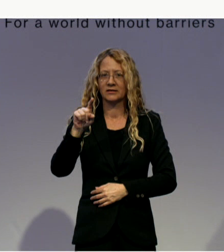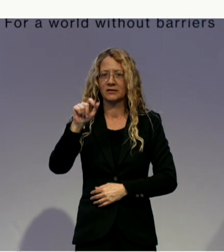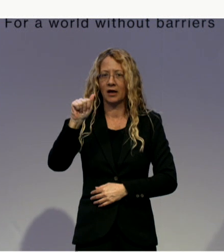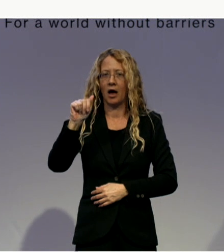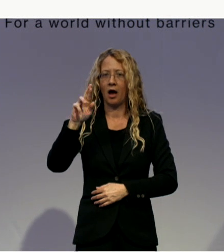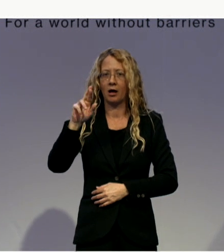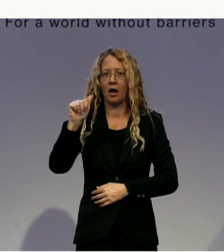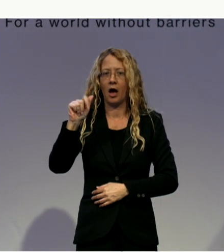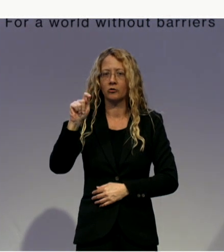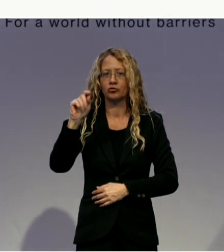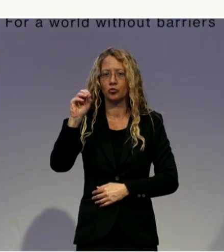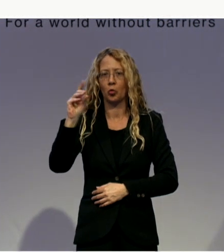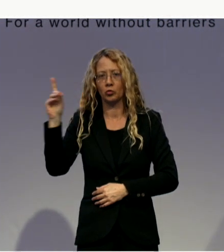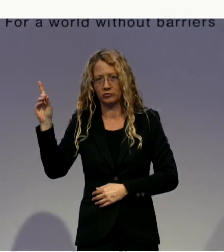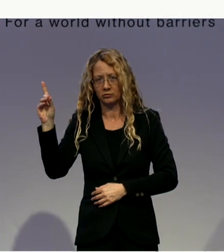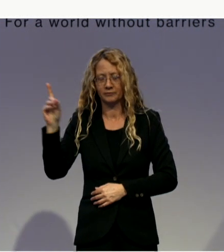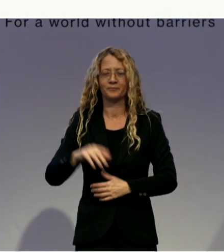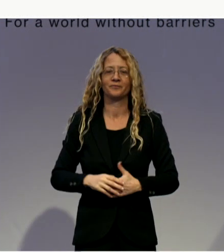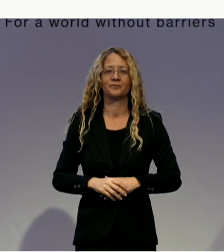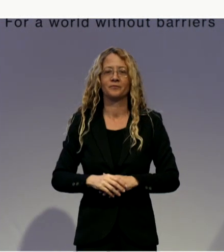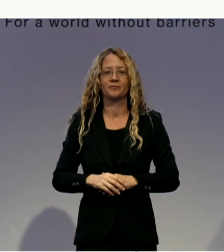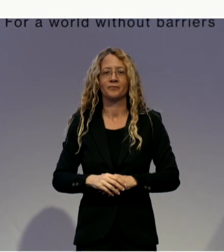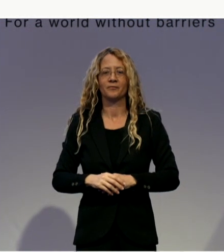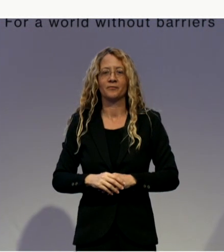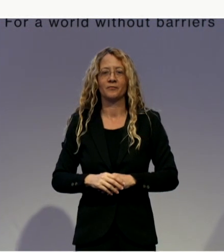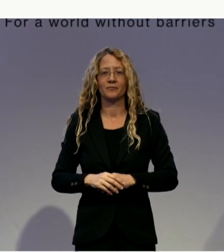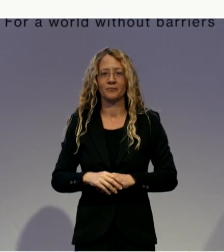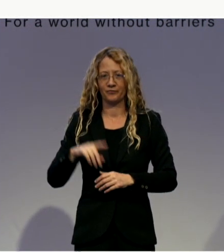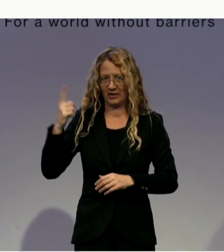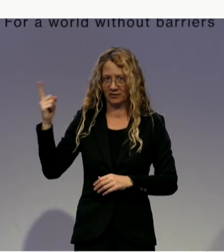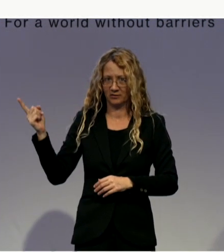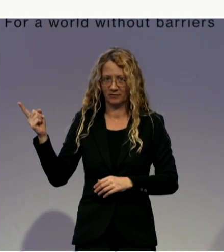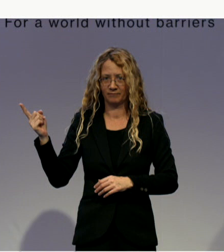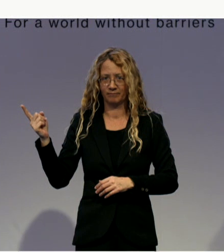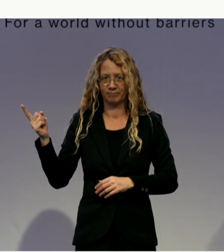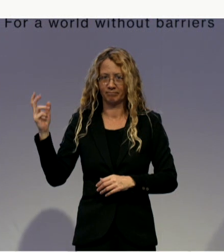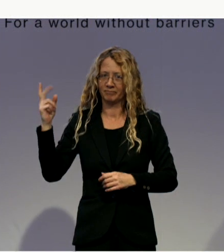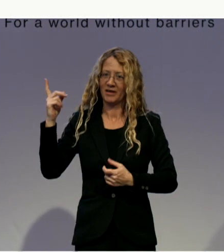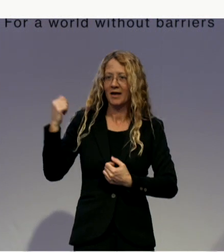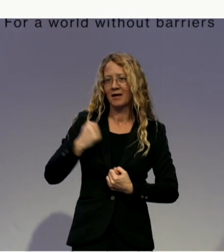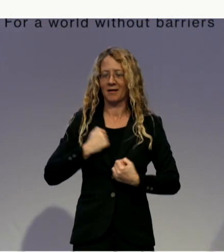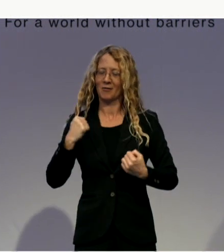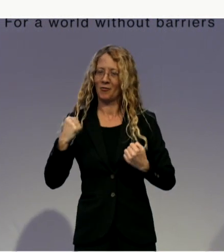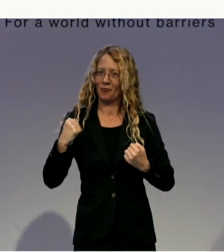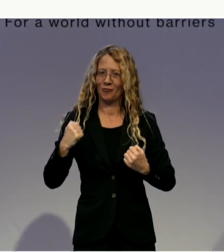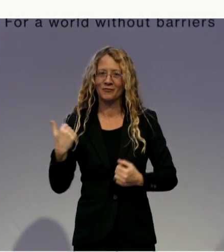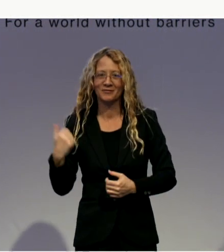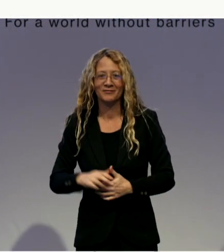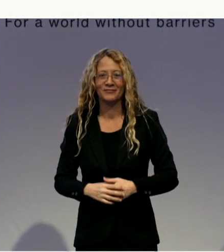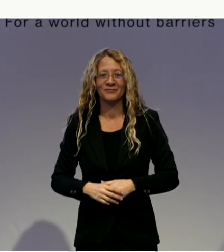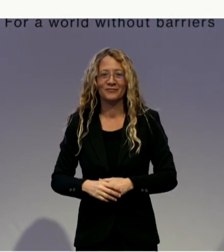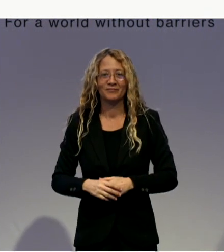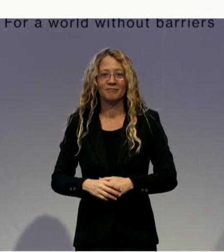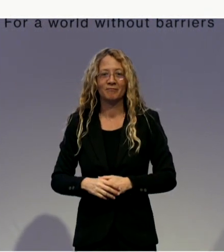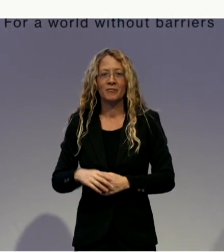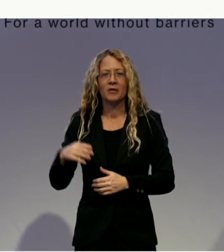over to Zara, and for anybody who needs to meet up afterwards, I think the panel will be here,